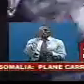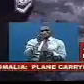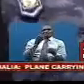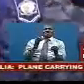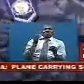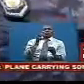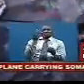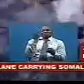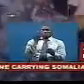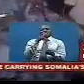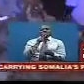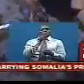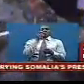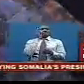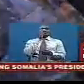alcohol.